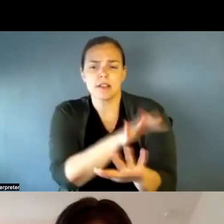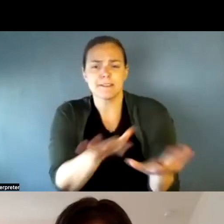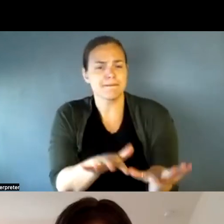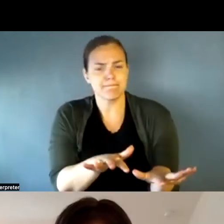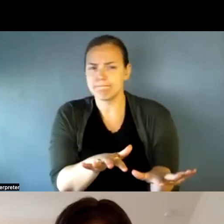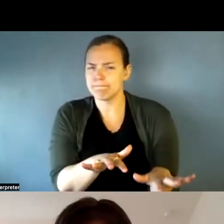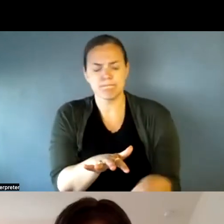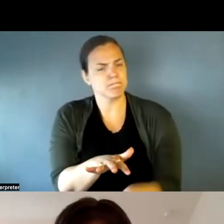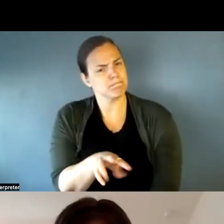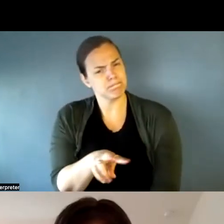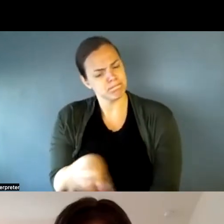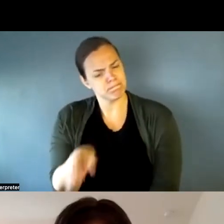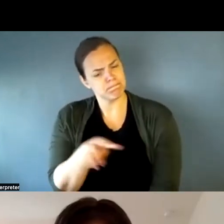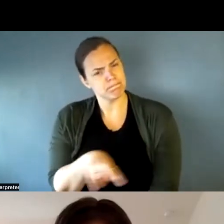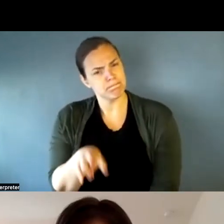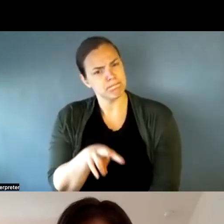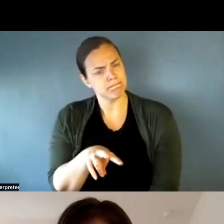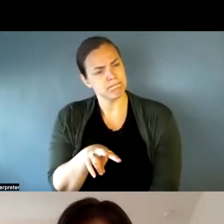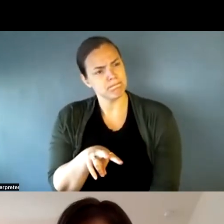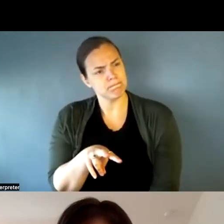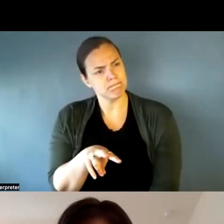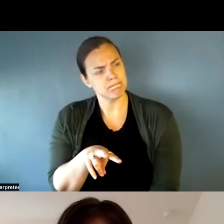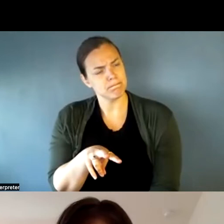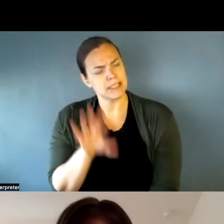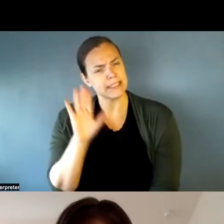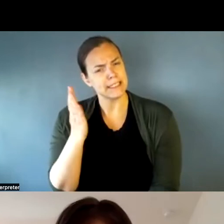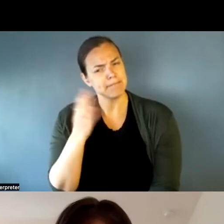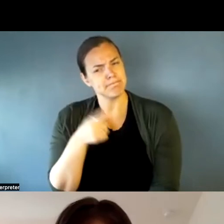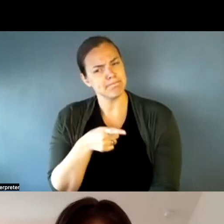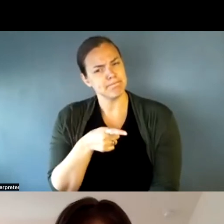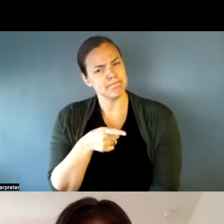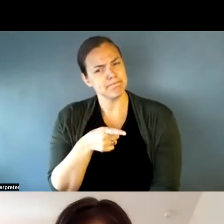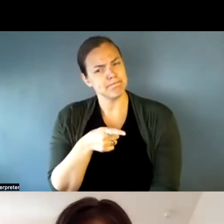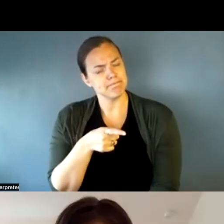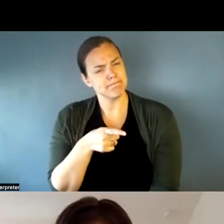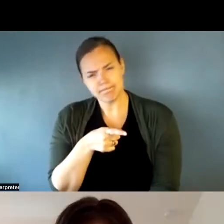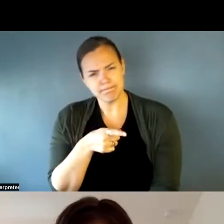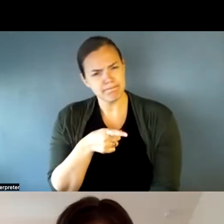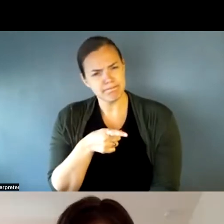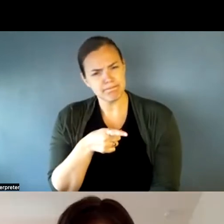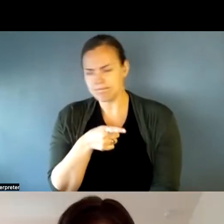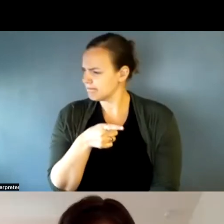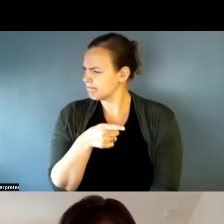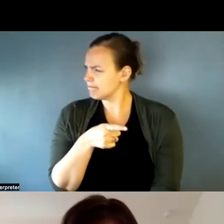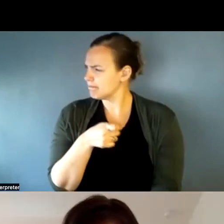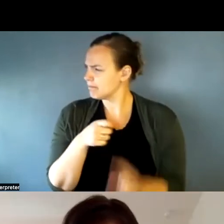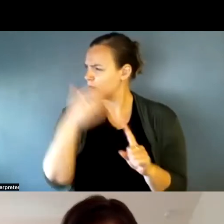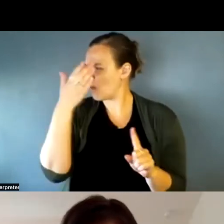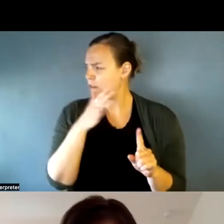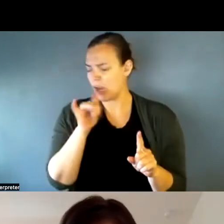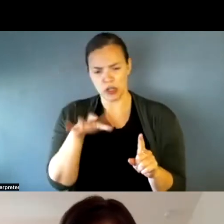like that's switching. That idea is switching. That's what people are using for their front